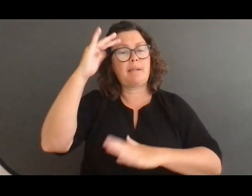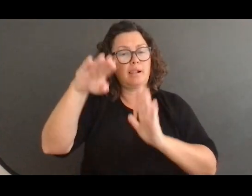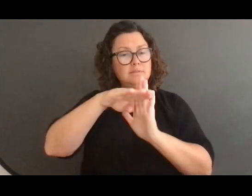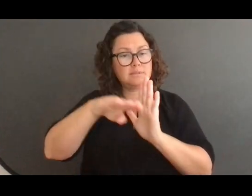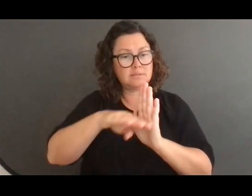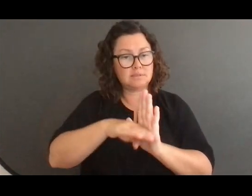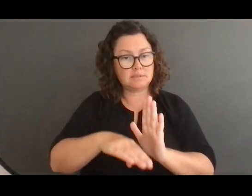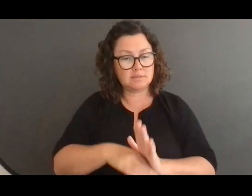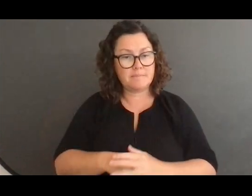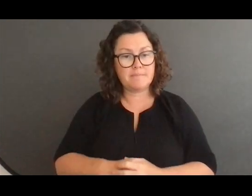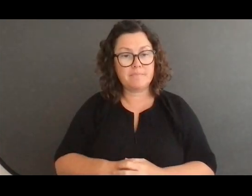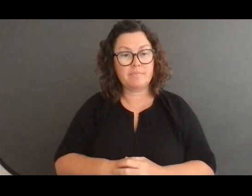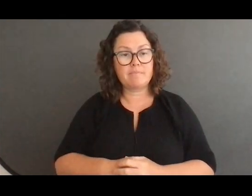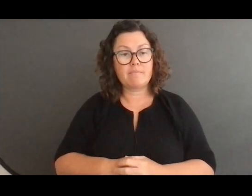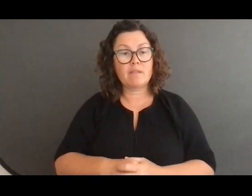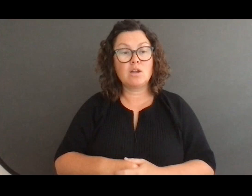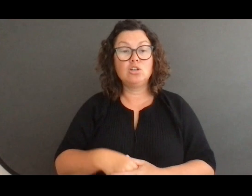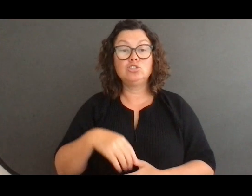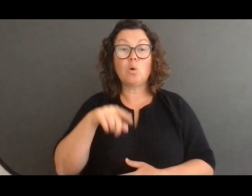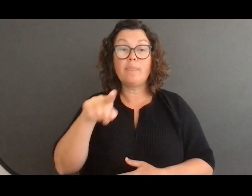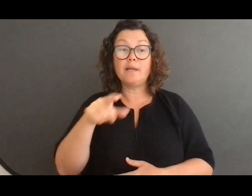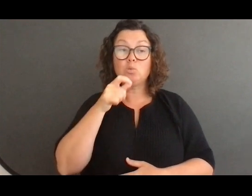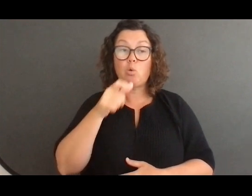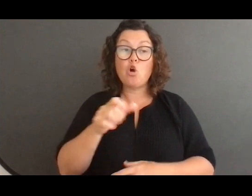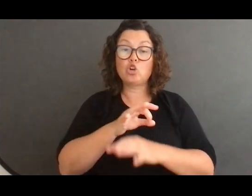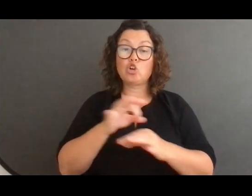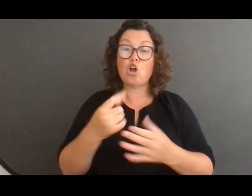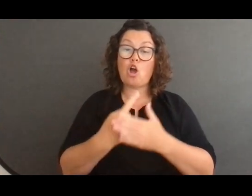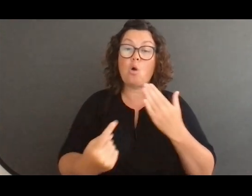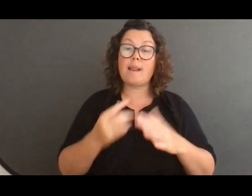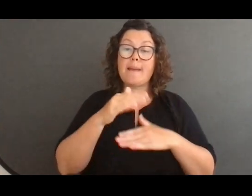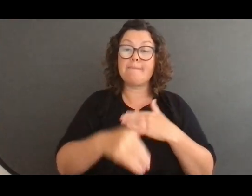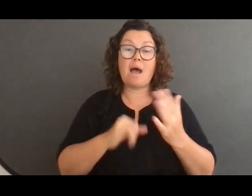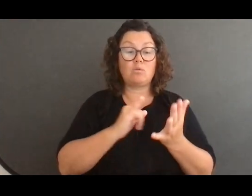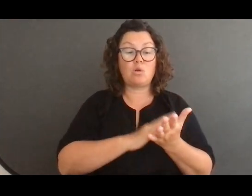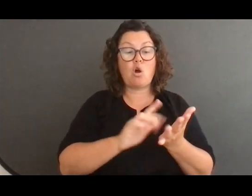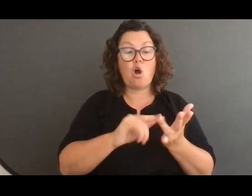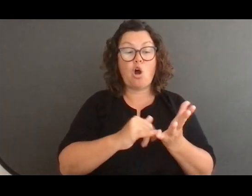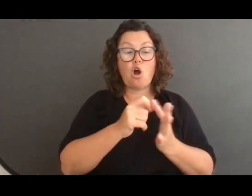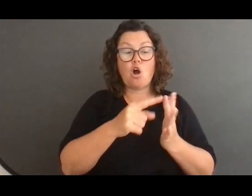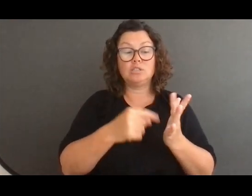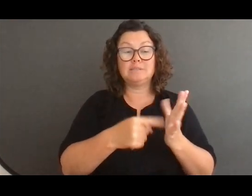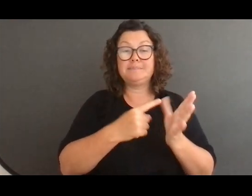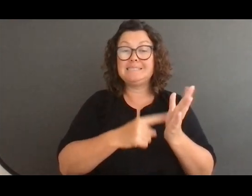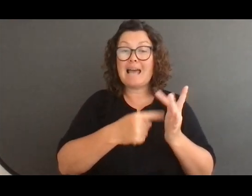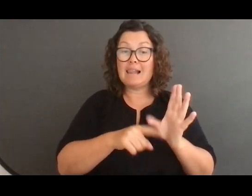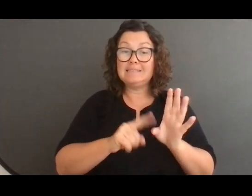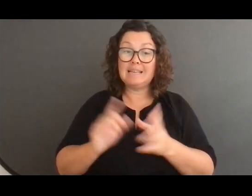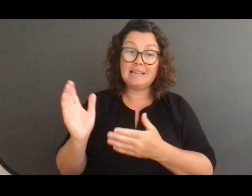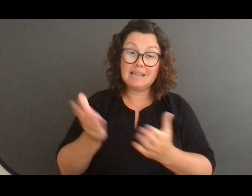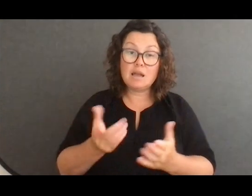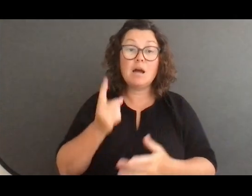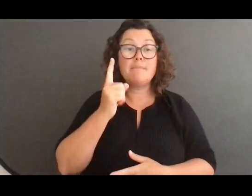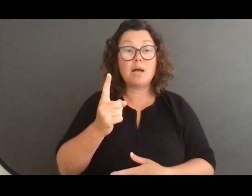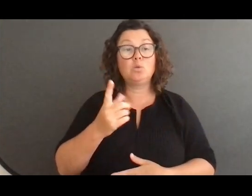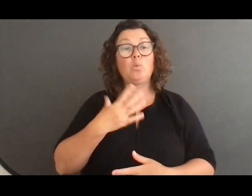than hospitality. It implies keeping your guests safe by ensuring that they follow the correct tikanga or